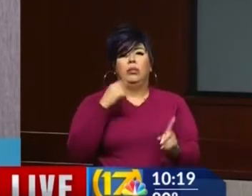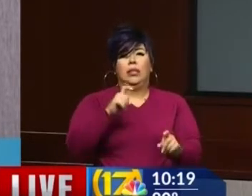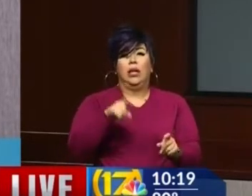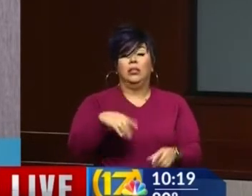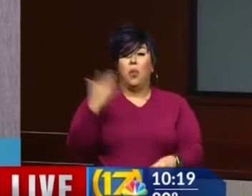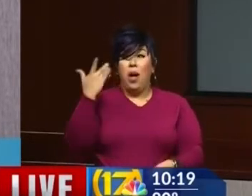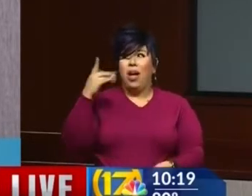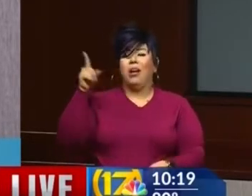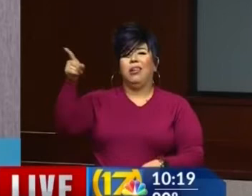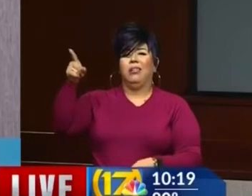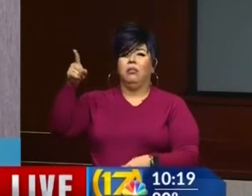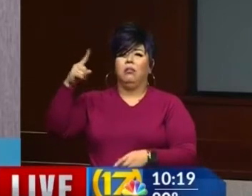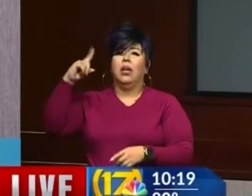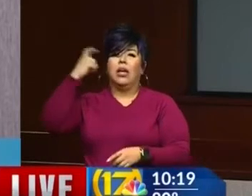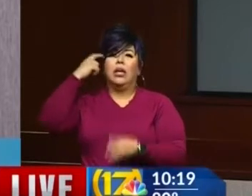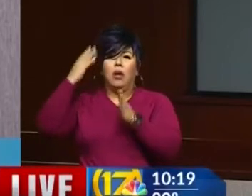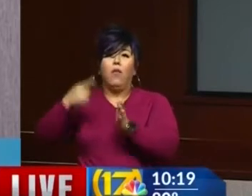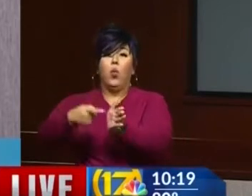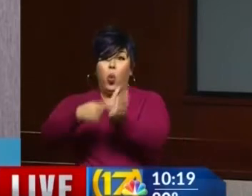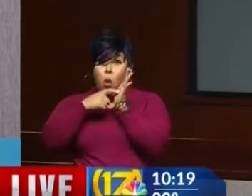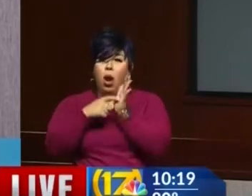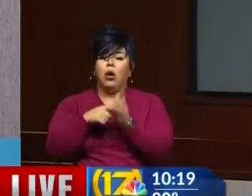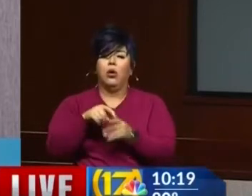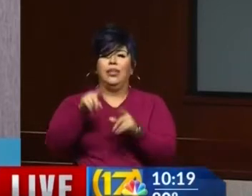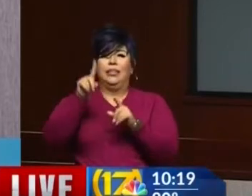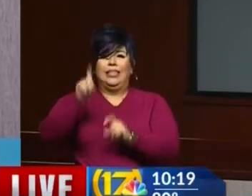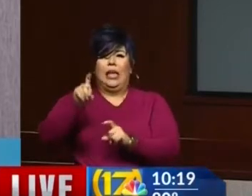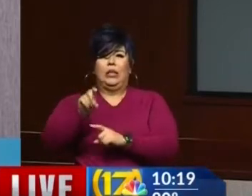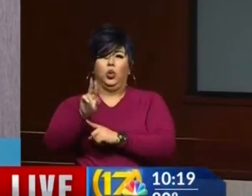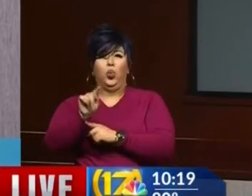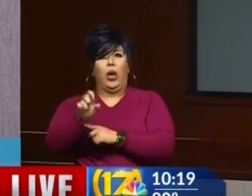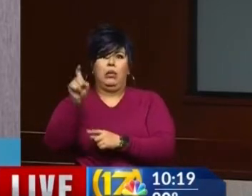condition for businesses to reopen, and we will adapt